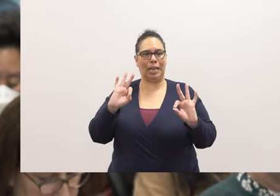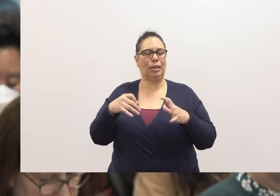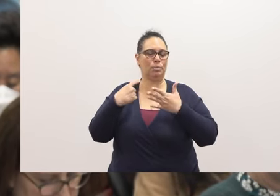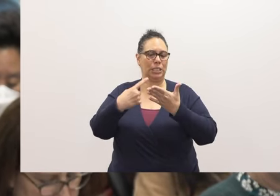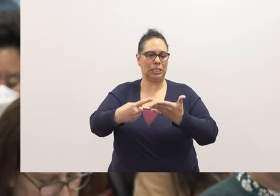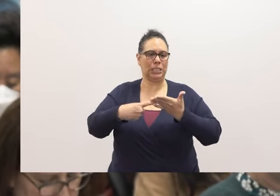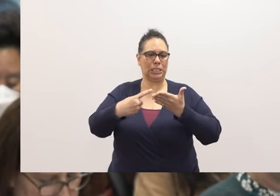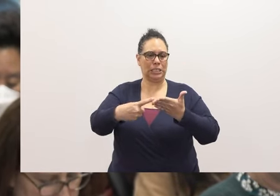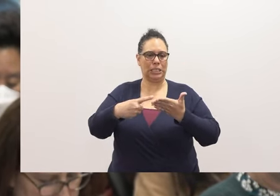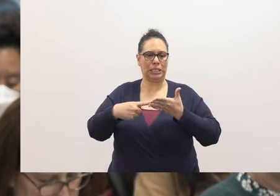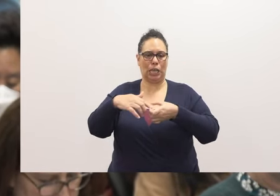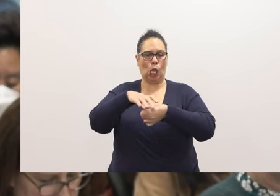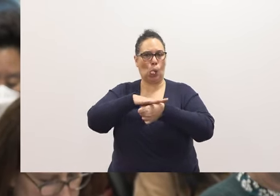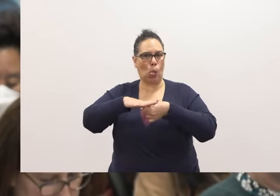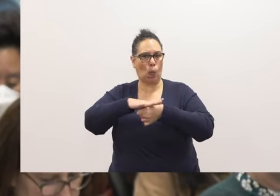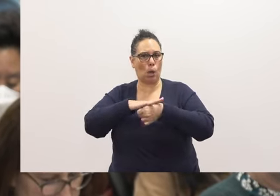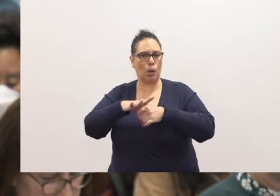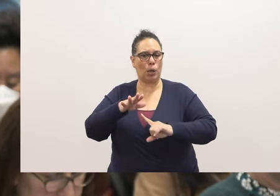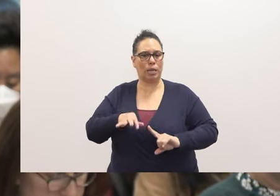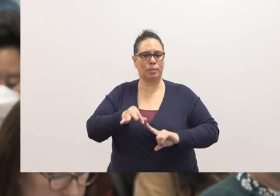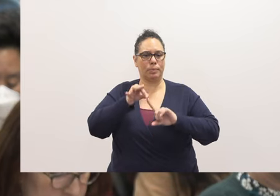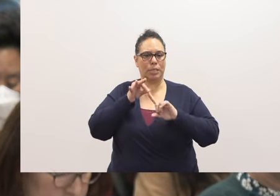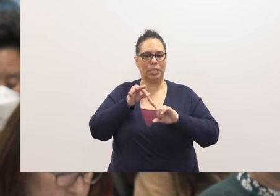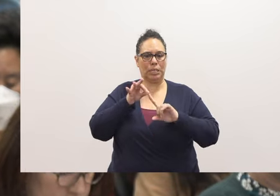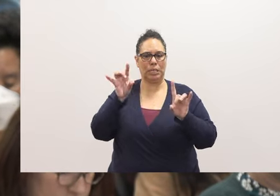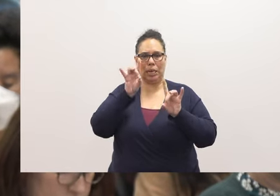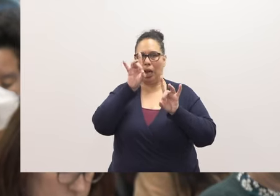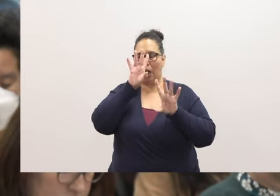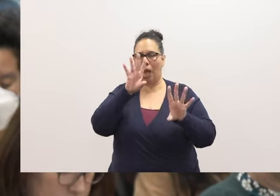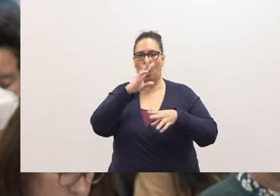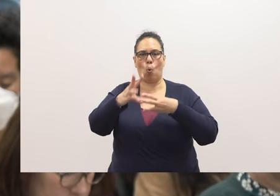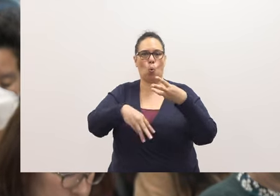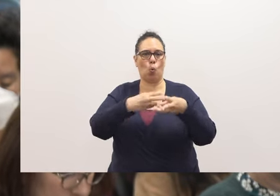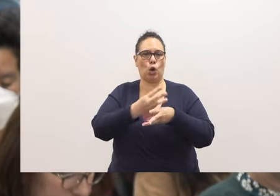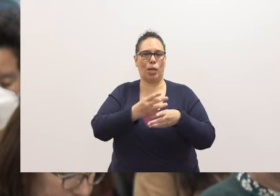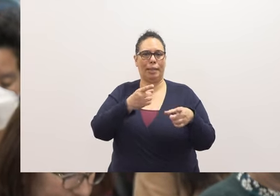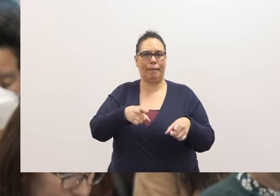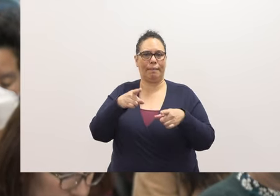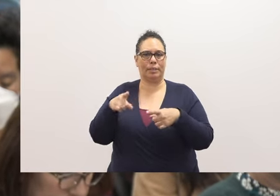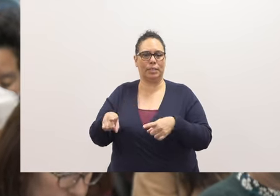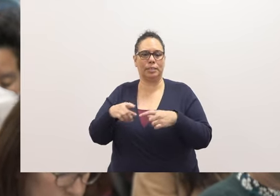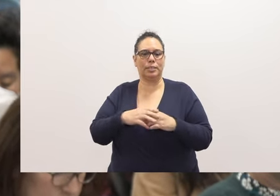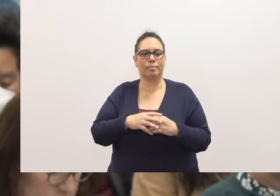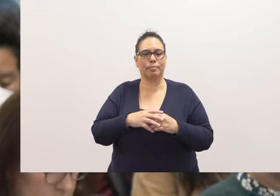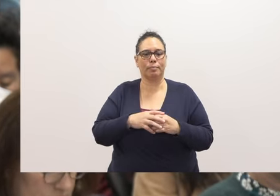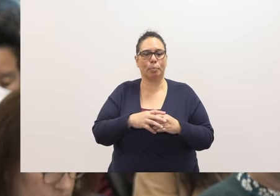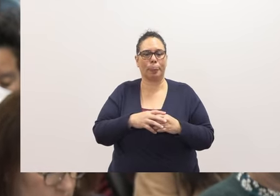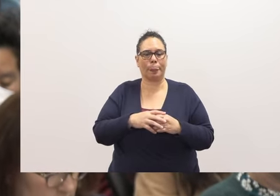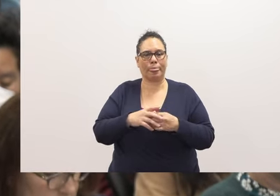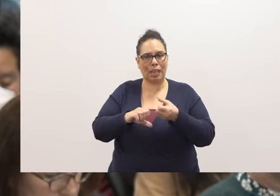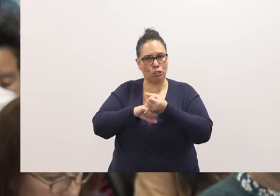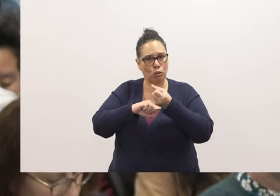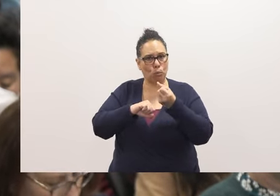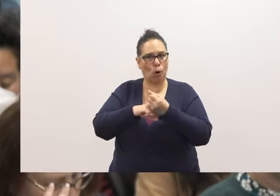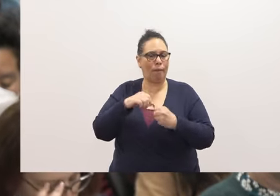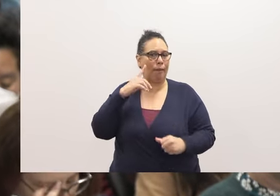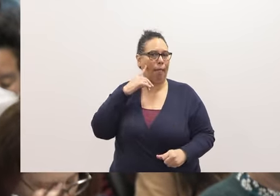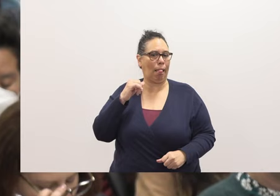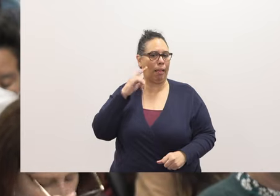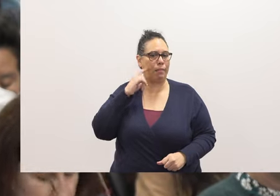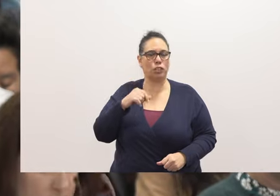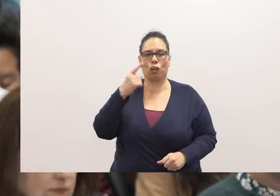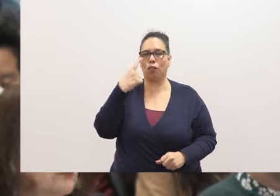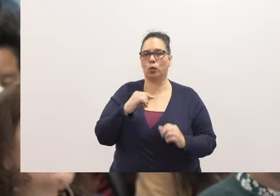discuss local and especially now catastrophic world events, and in support of Californians